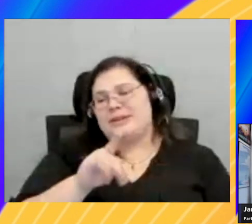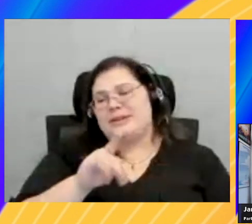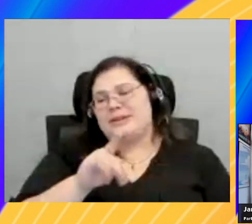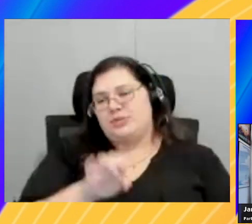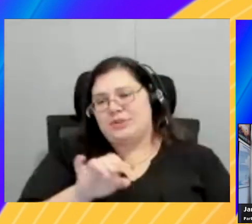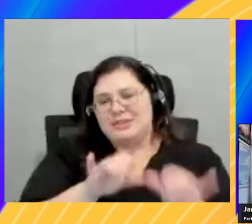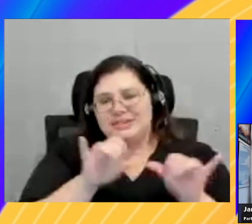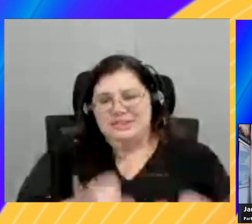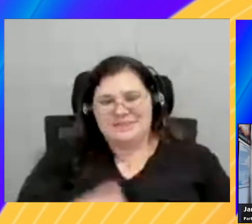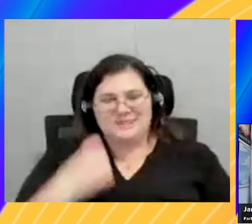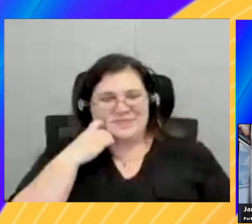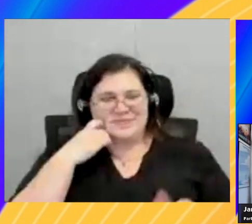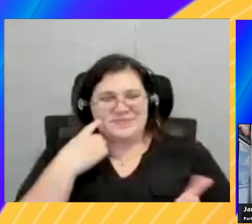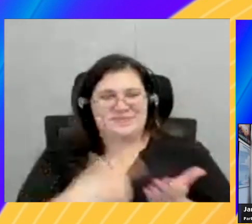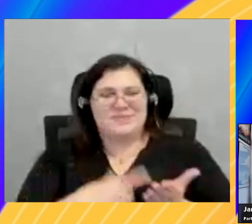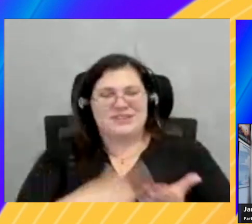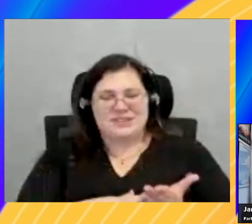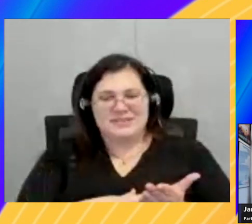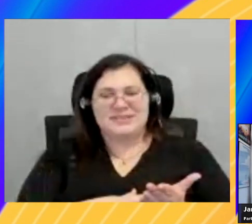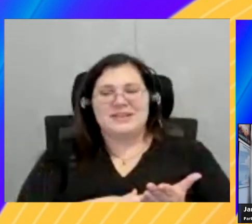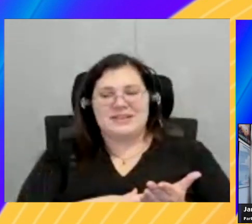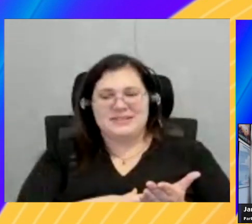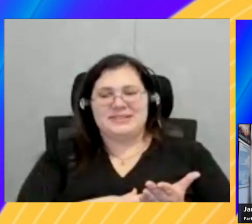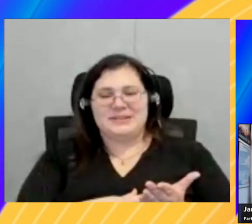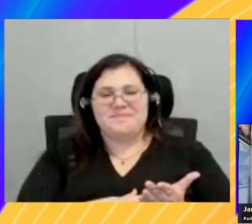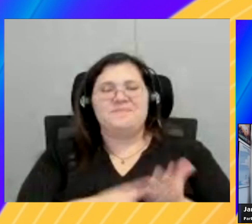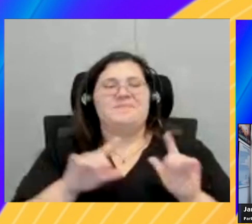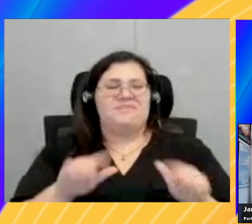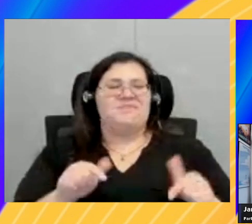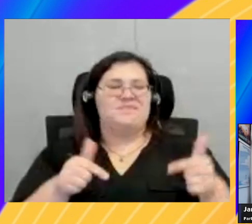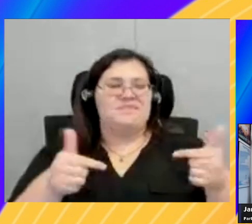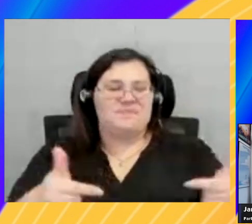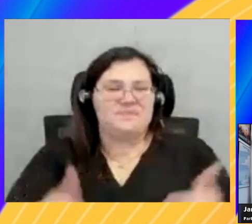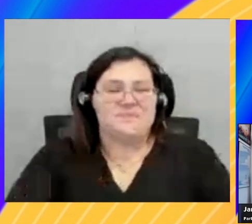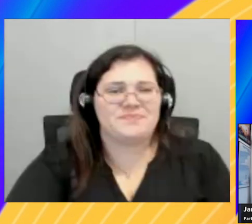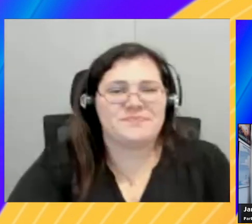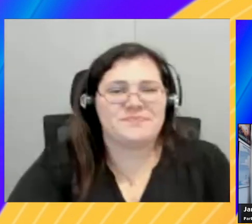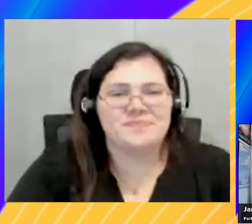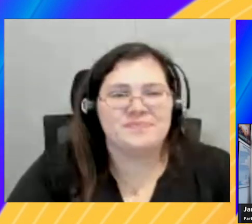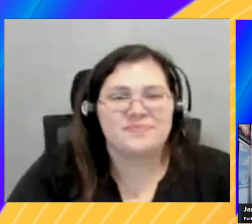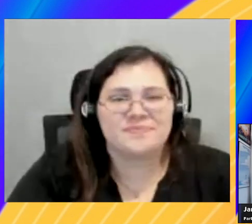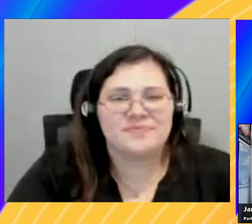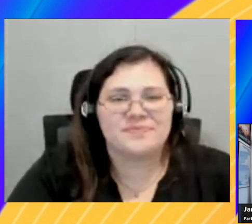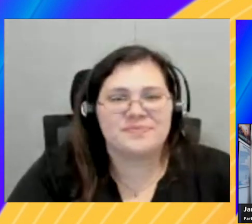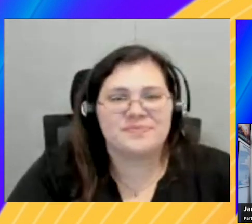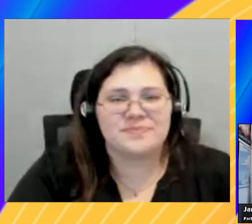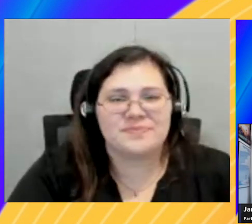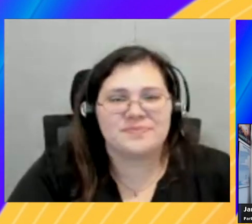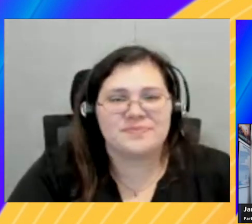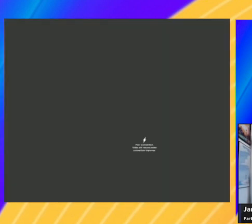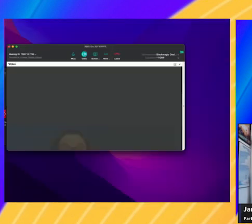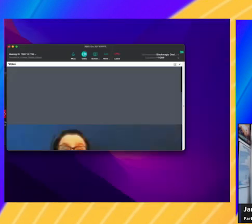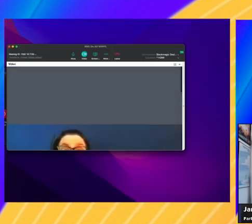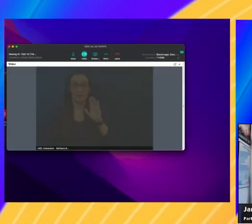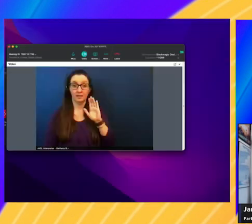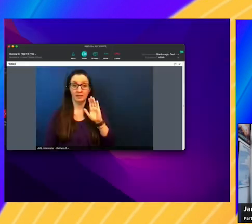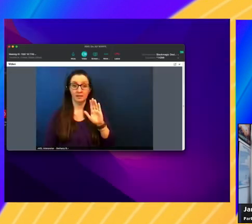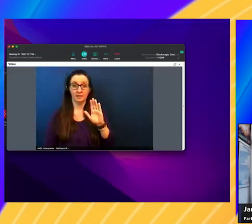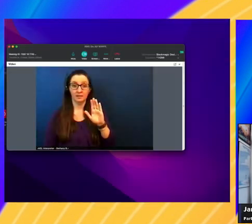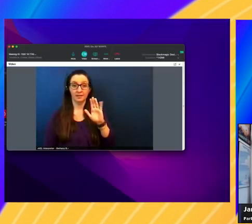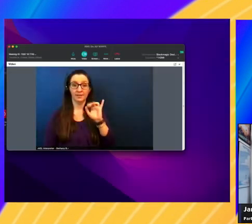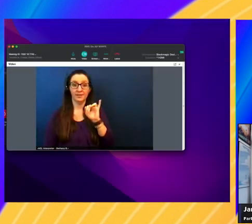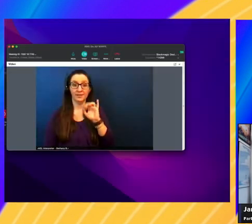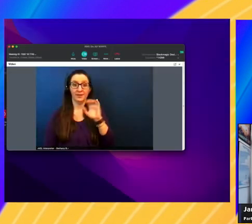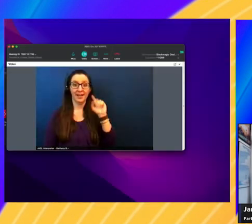as industries are constantly evolving and innovating, that means your IT infrastructure changes. There's on prem, there's cloud,